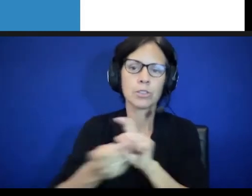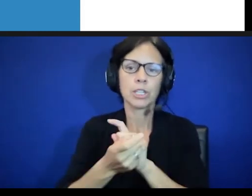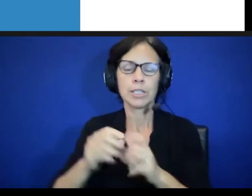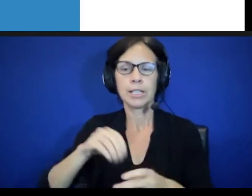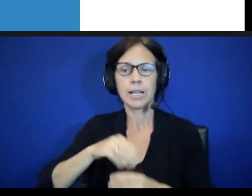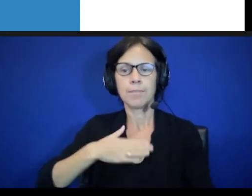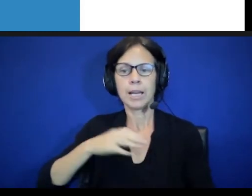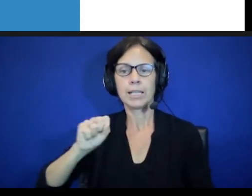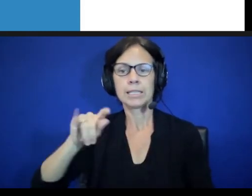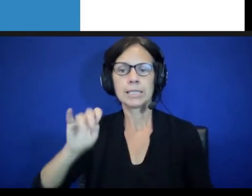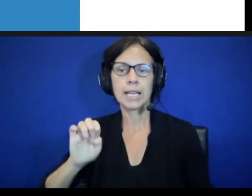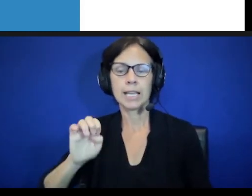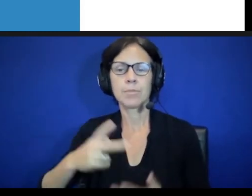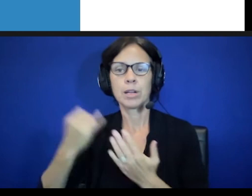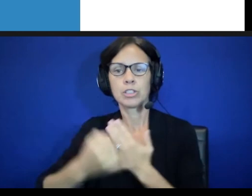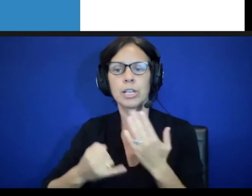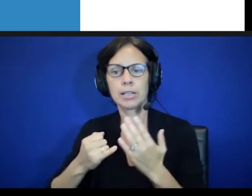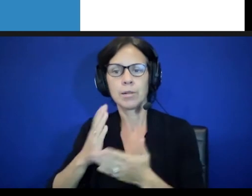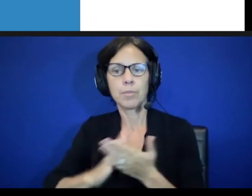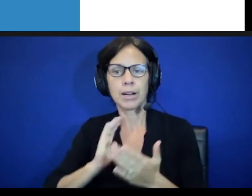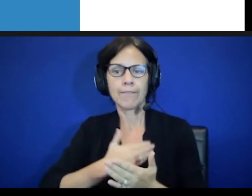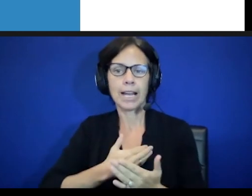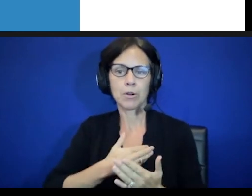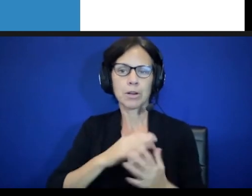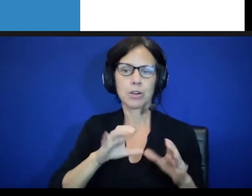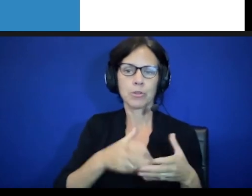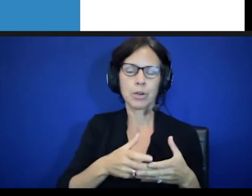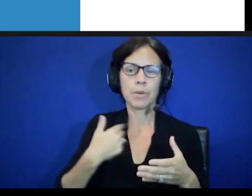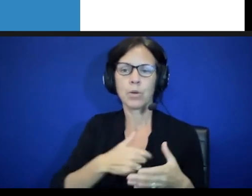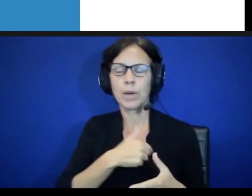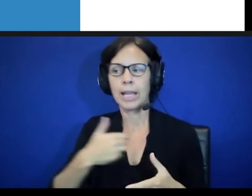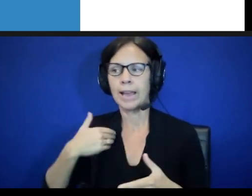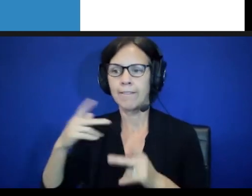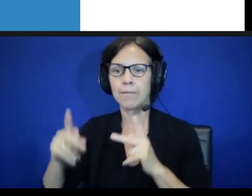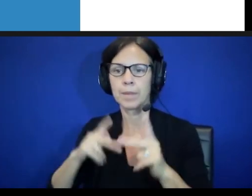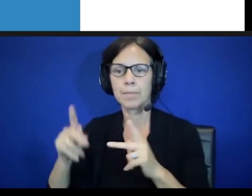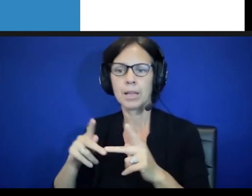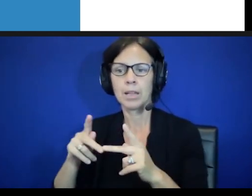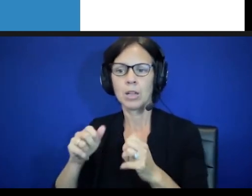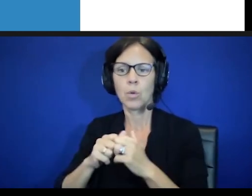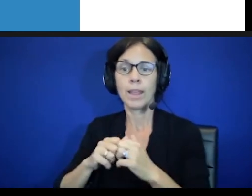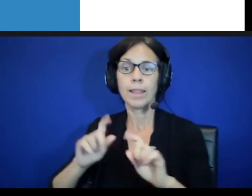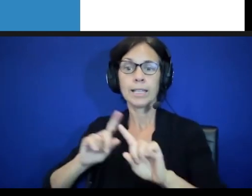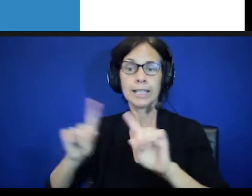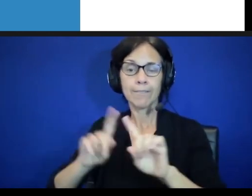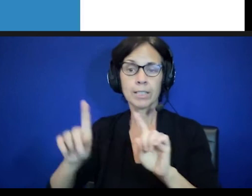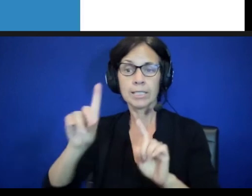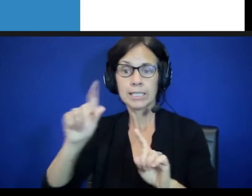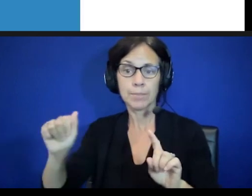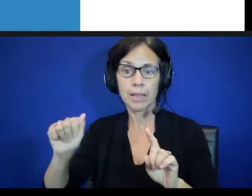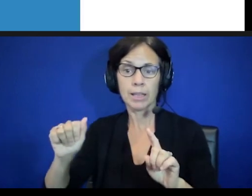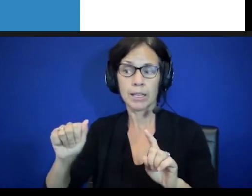project, Luis is part of our group, and we have the folks with the different disability group together.